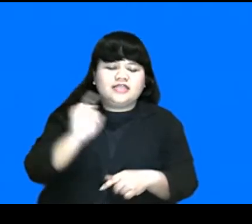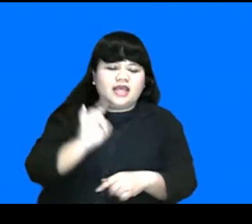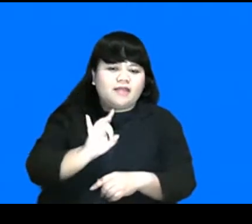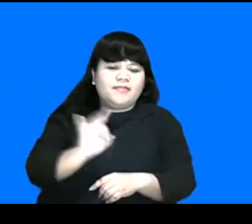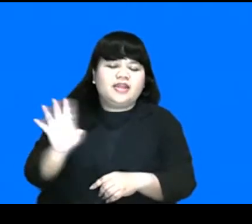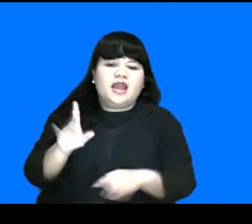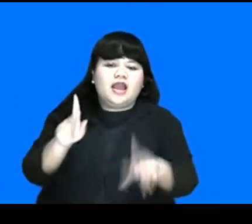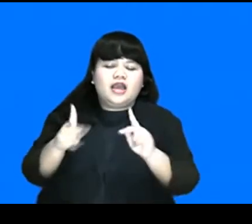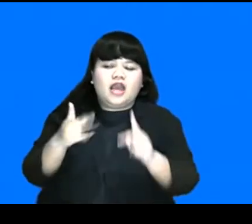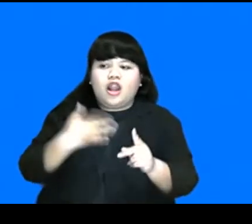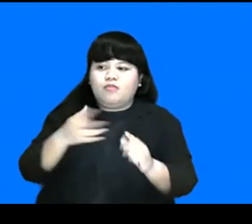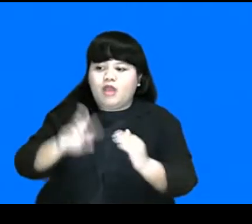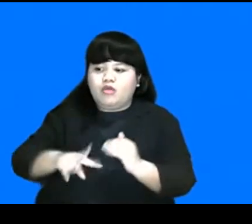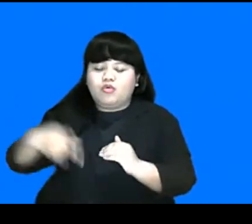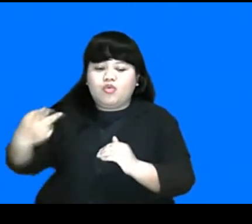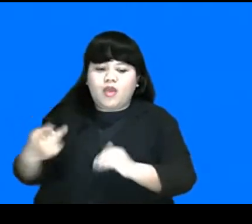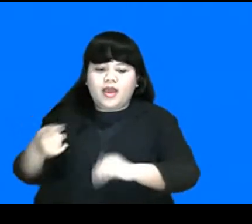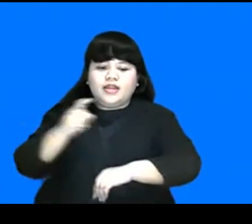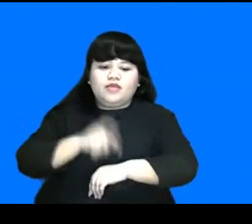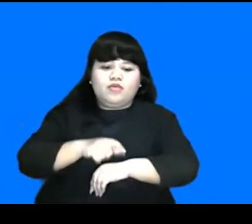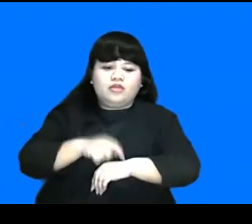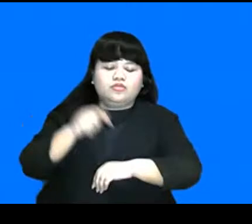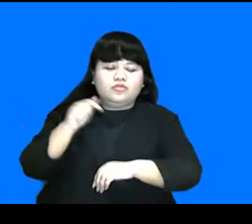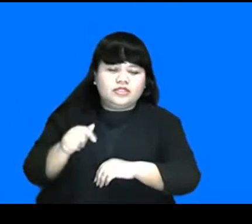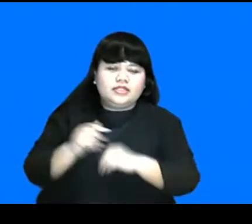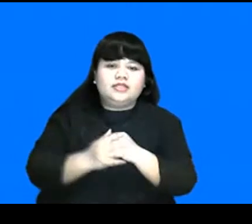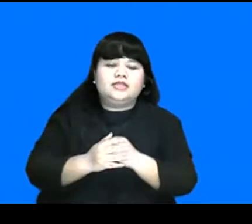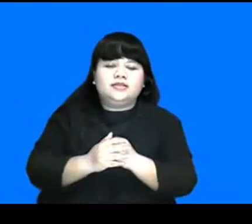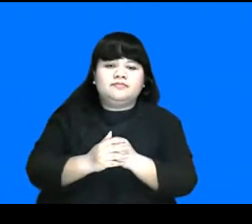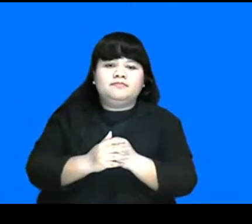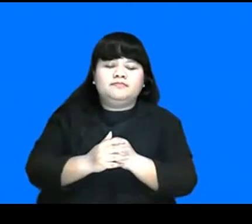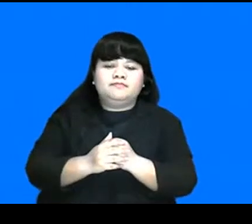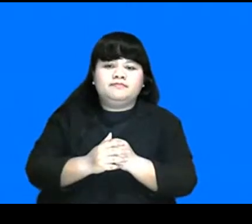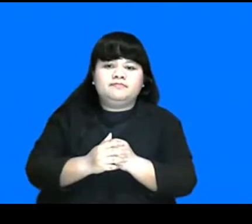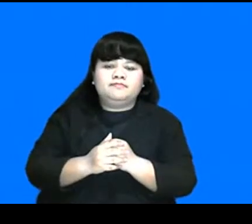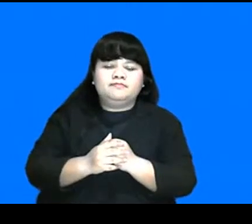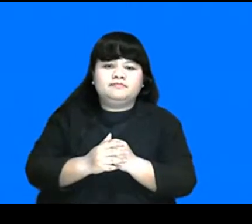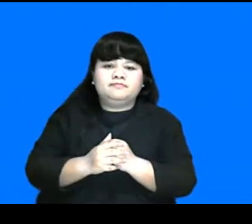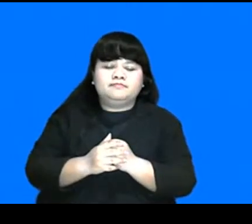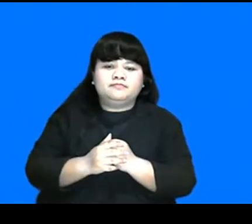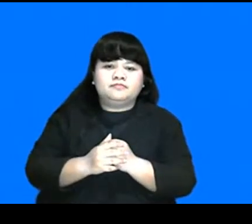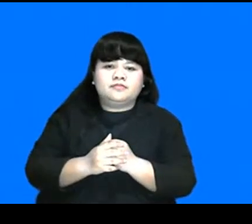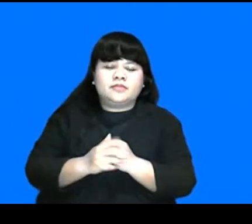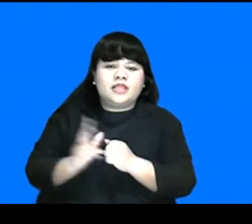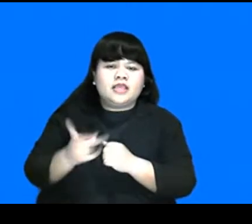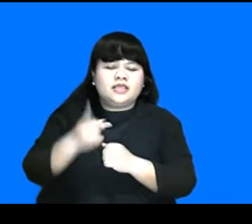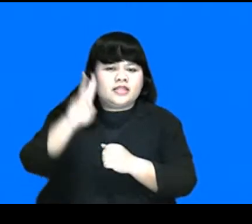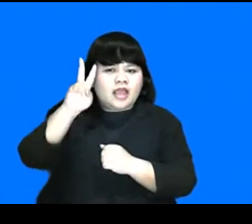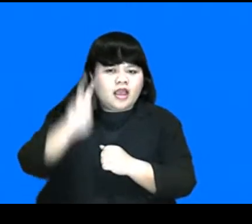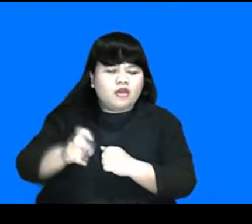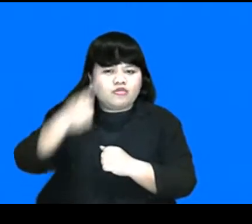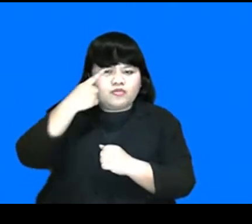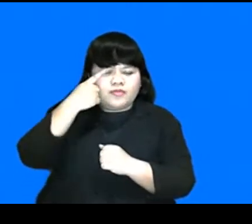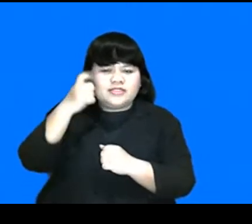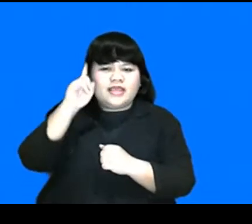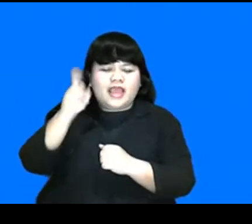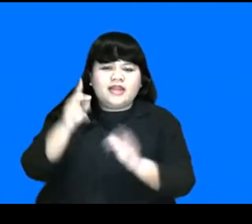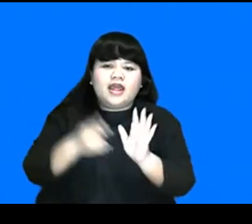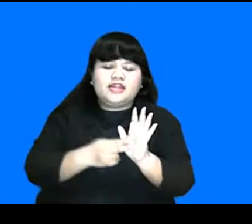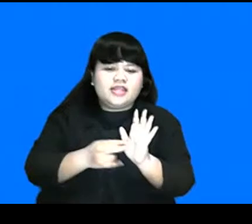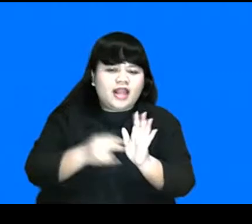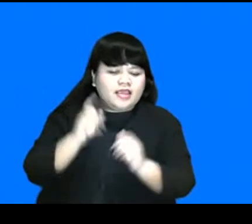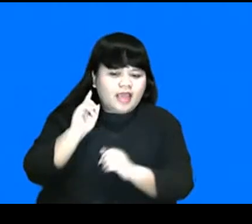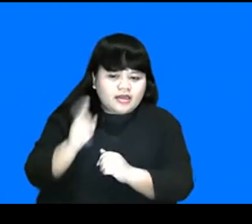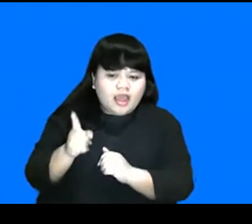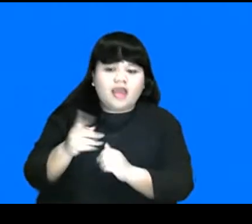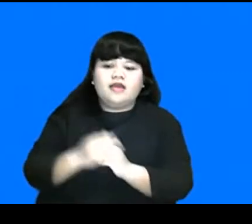to be your model. Don't trust them. They have failed you. Transfer it. And once it happens, it will benefit them as well. If